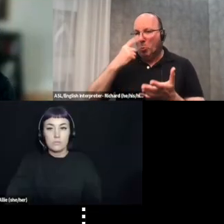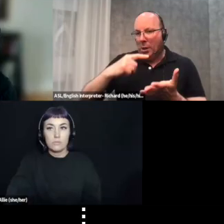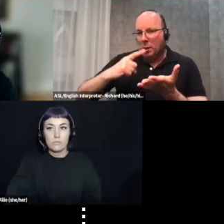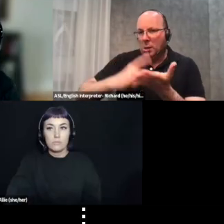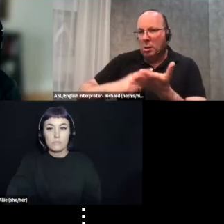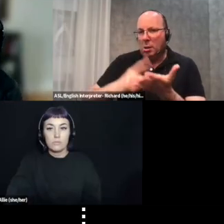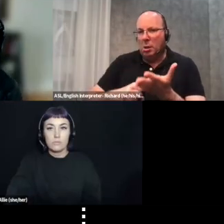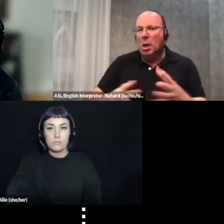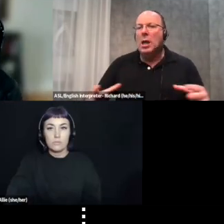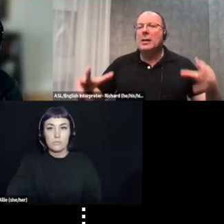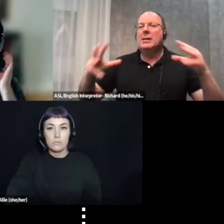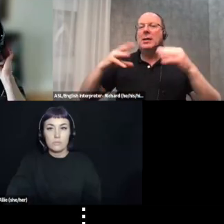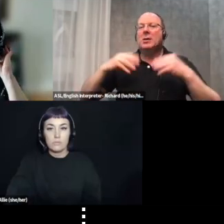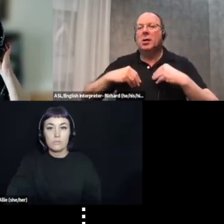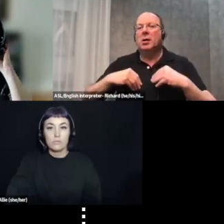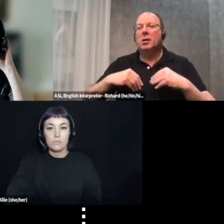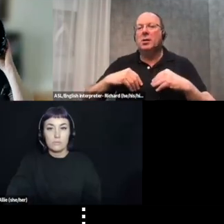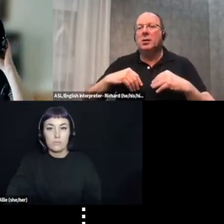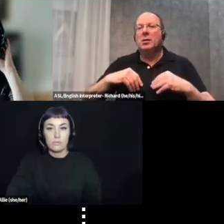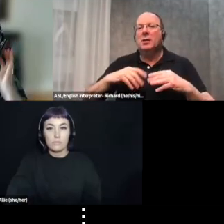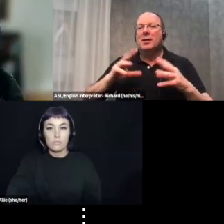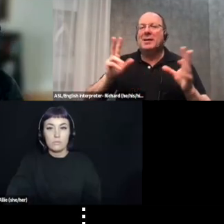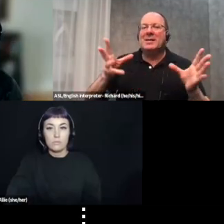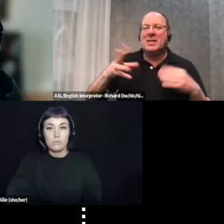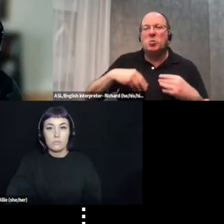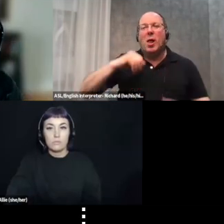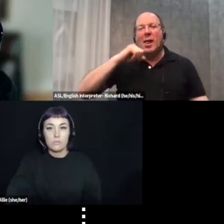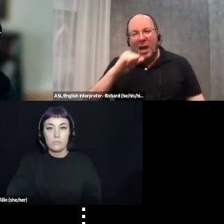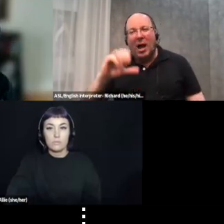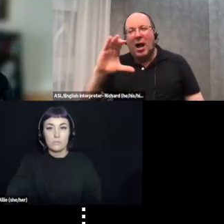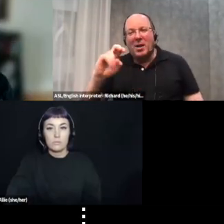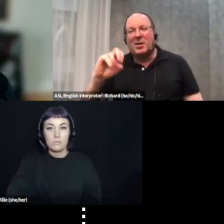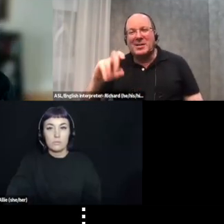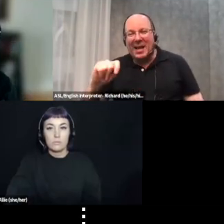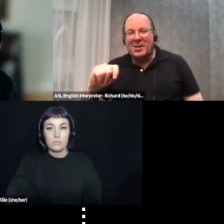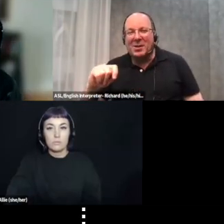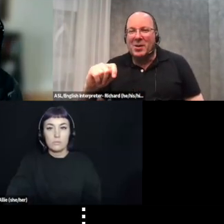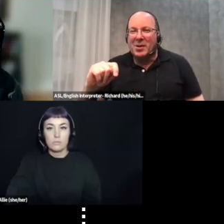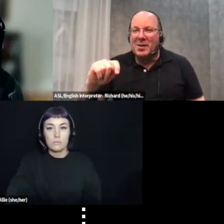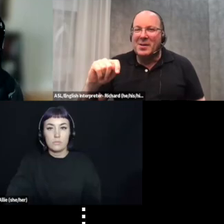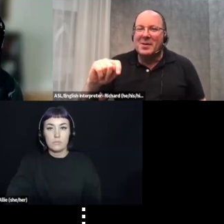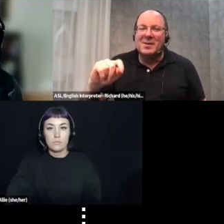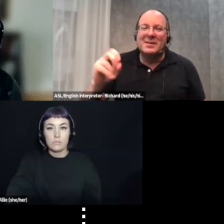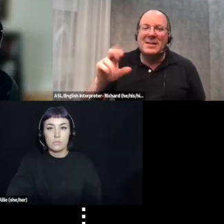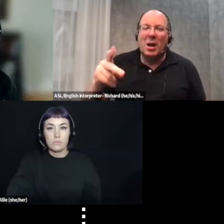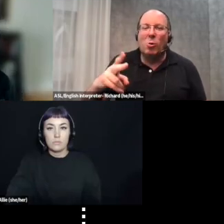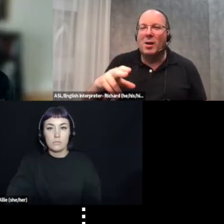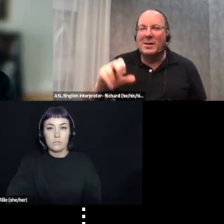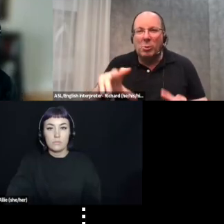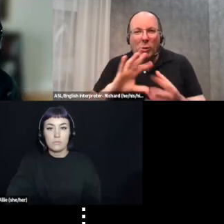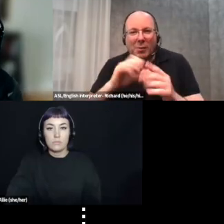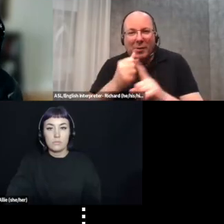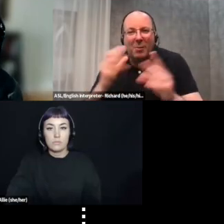about consensual non-consent? And I don't know if Sarah wants to talk a little bit more and expand, but if you have ideas, that'd be